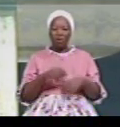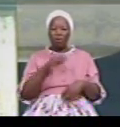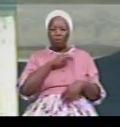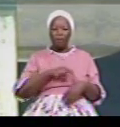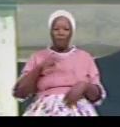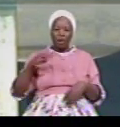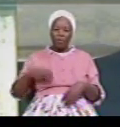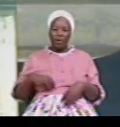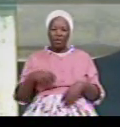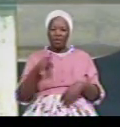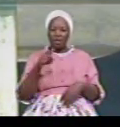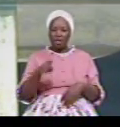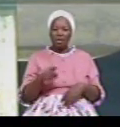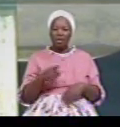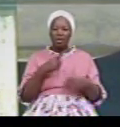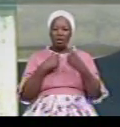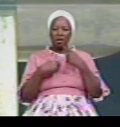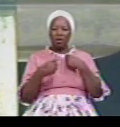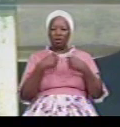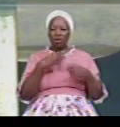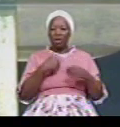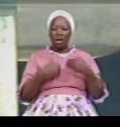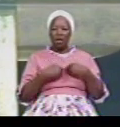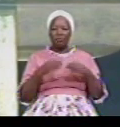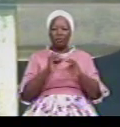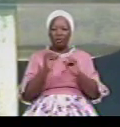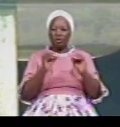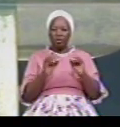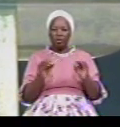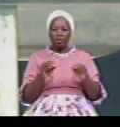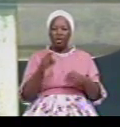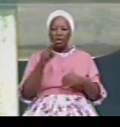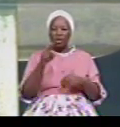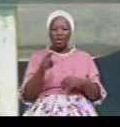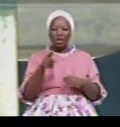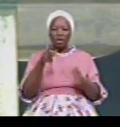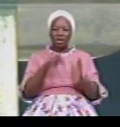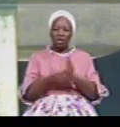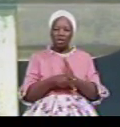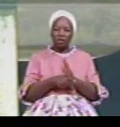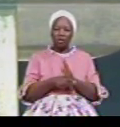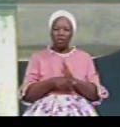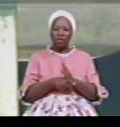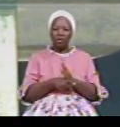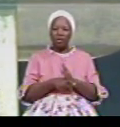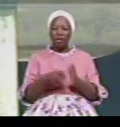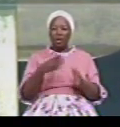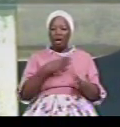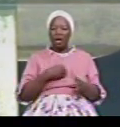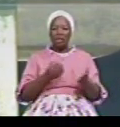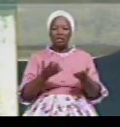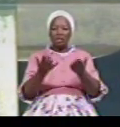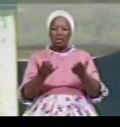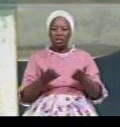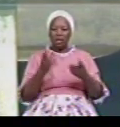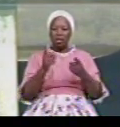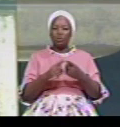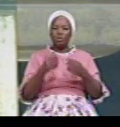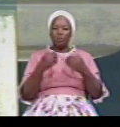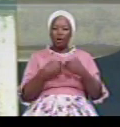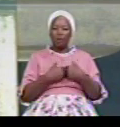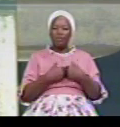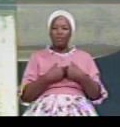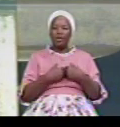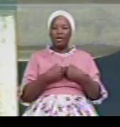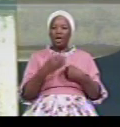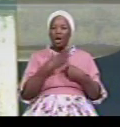lust and have not, ye kill and desire to have and